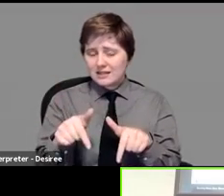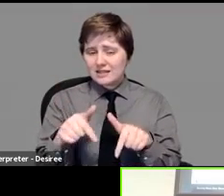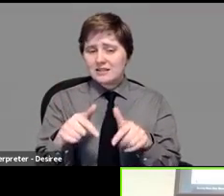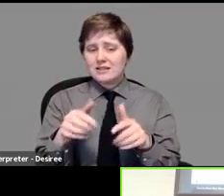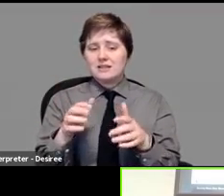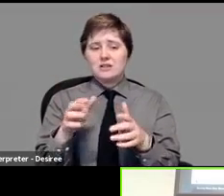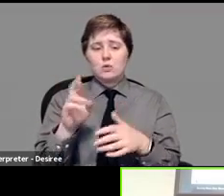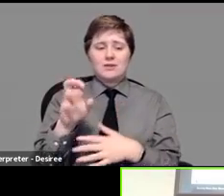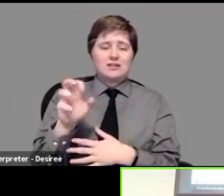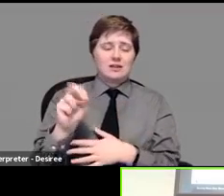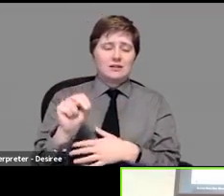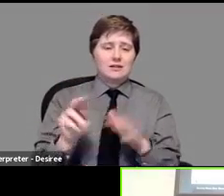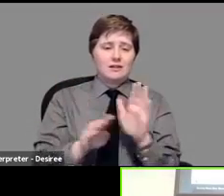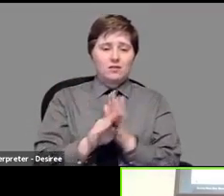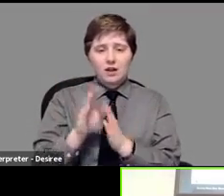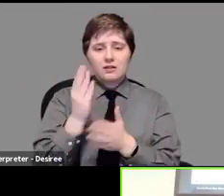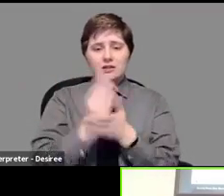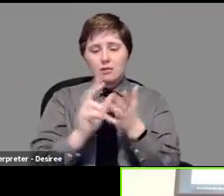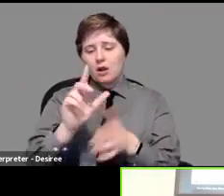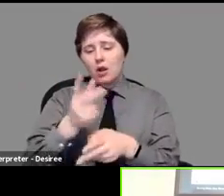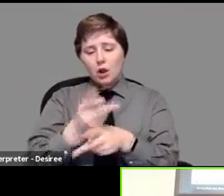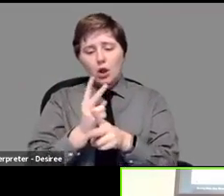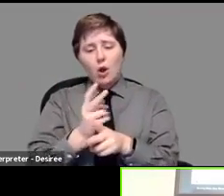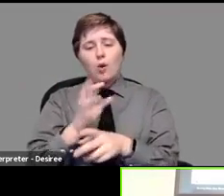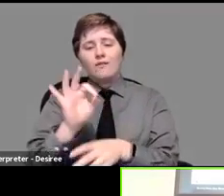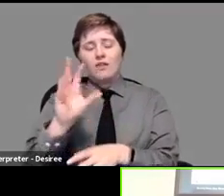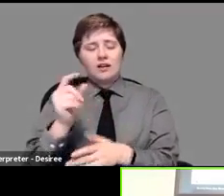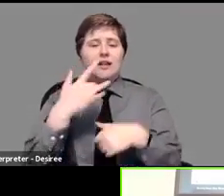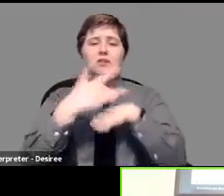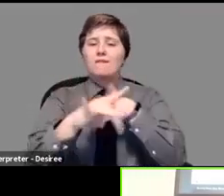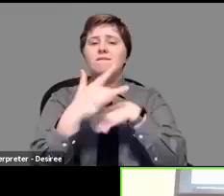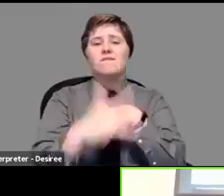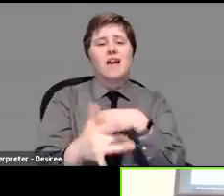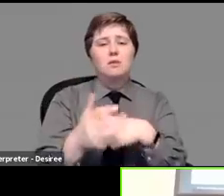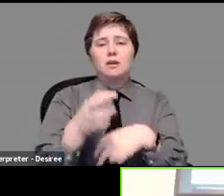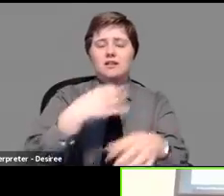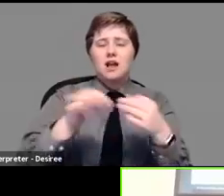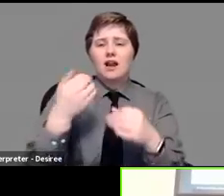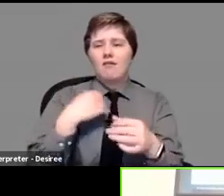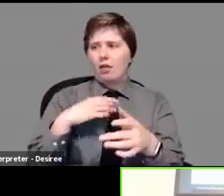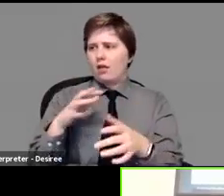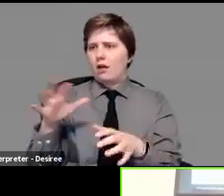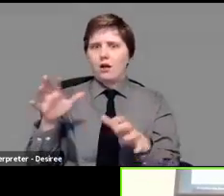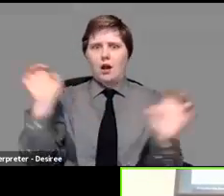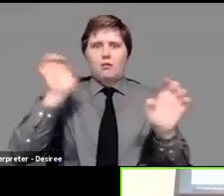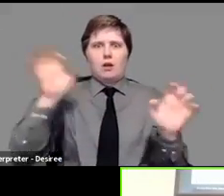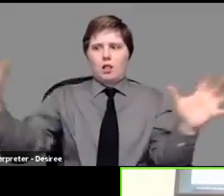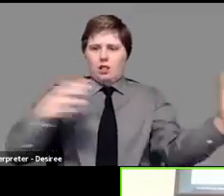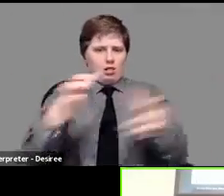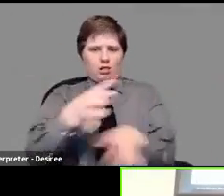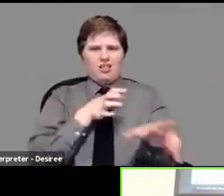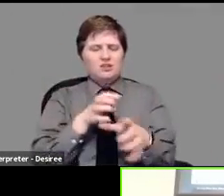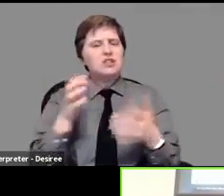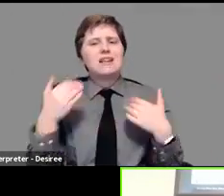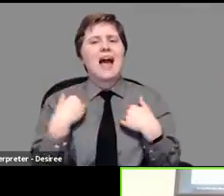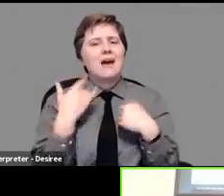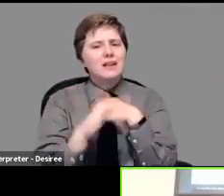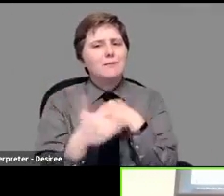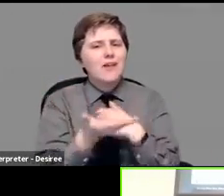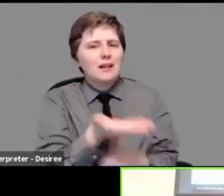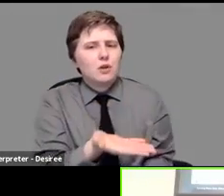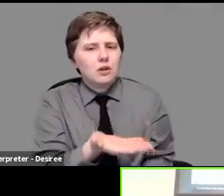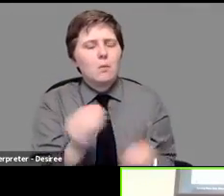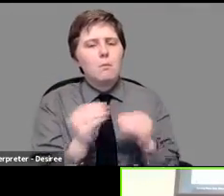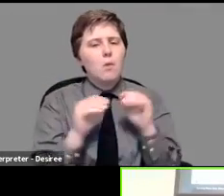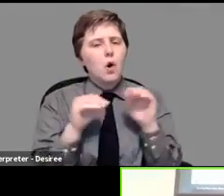some revolving loan funds that just are there, right? Instead of having to cobble them together during an emergency, but having just more access to capital